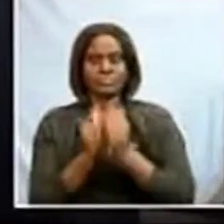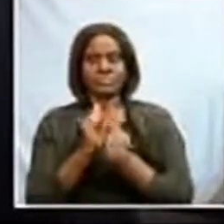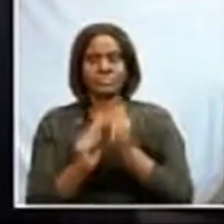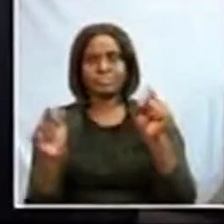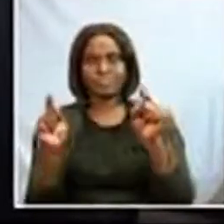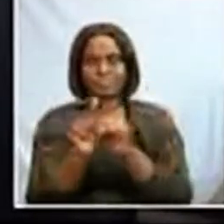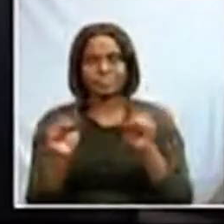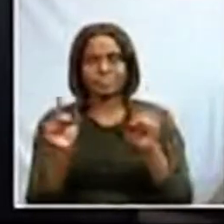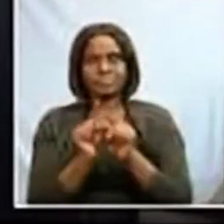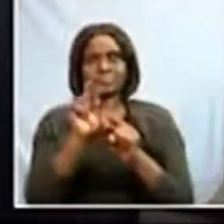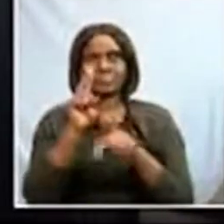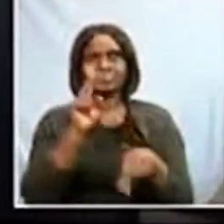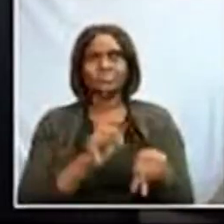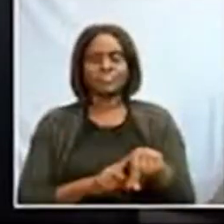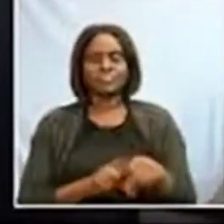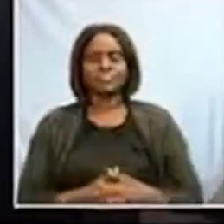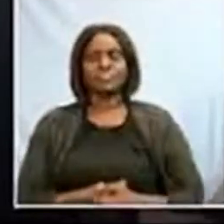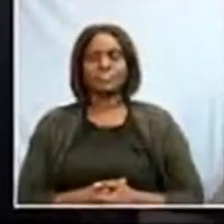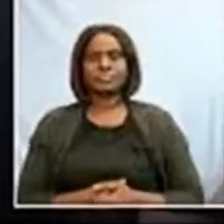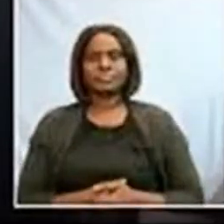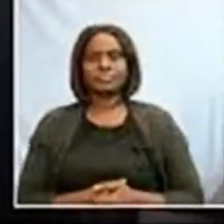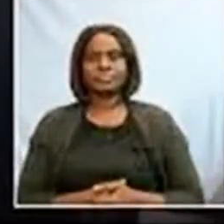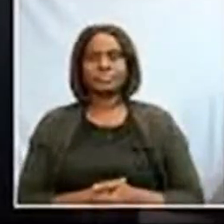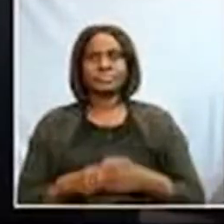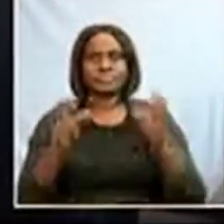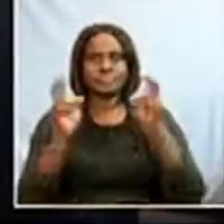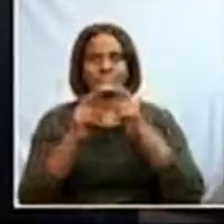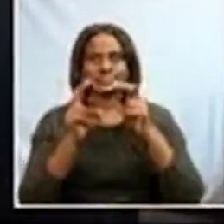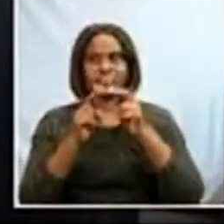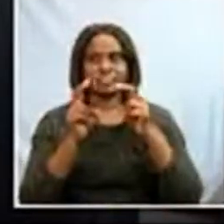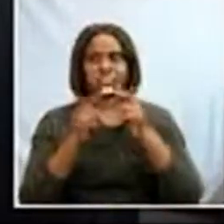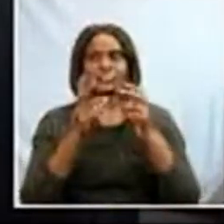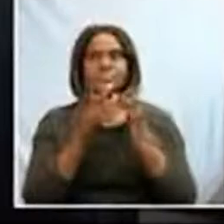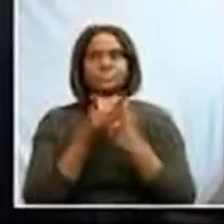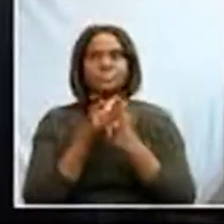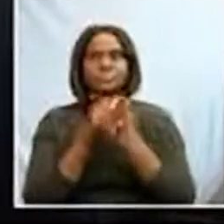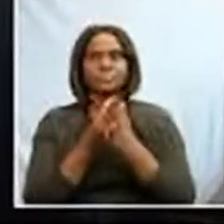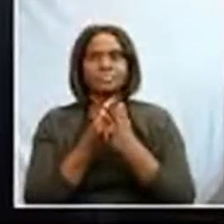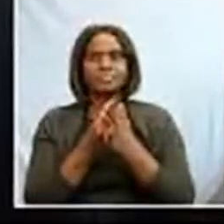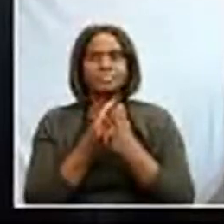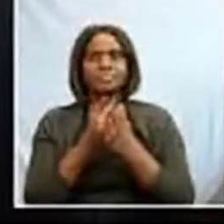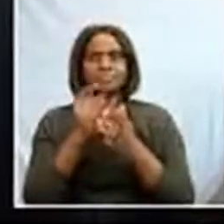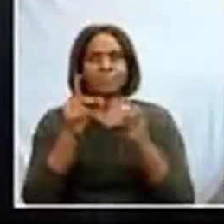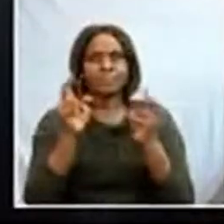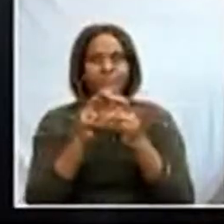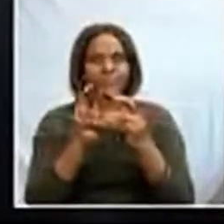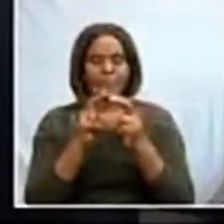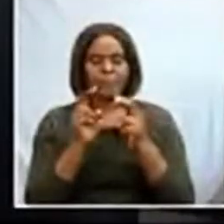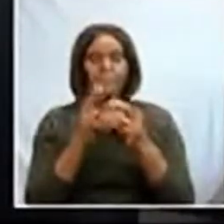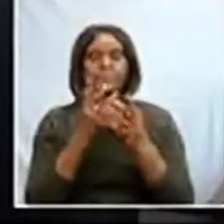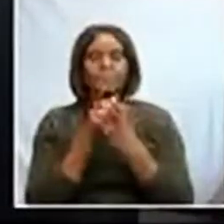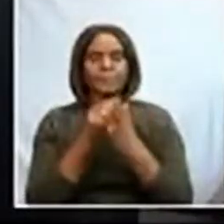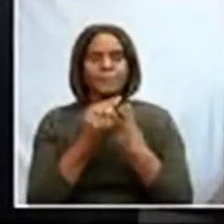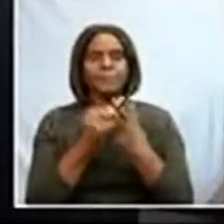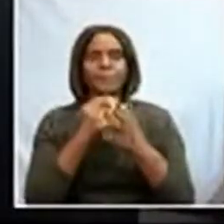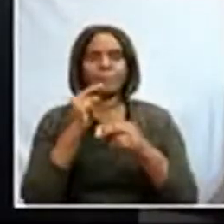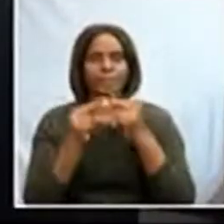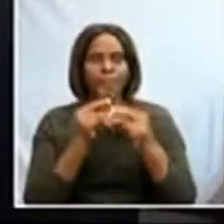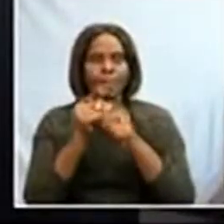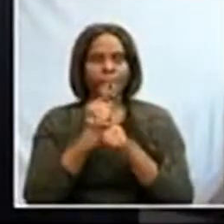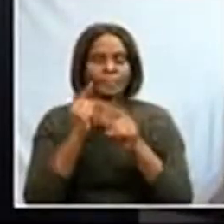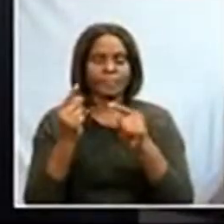twice the initial contract amount. The initial contract amount, I mean, it's just